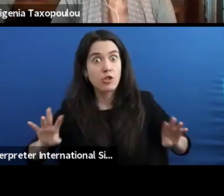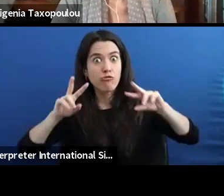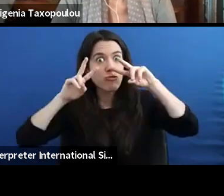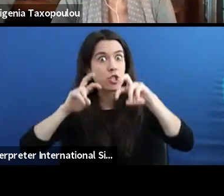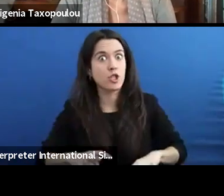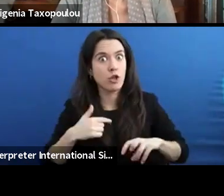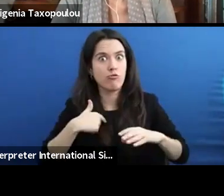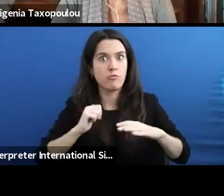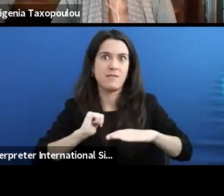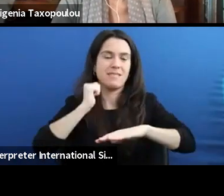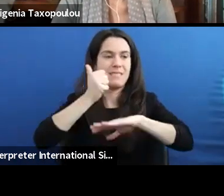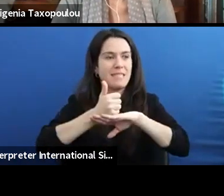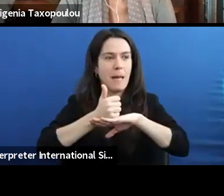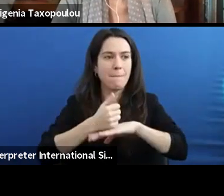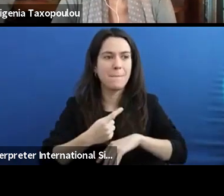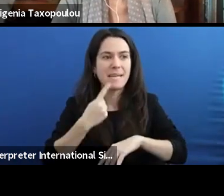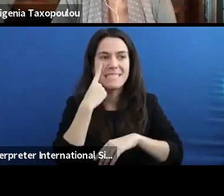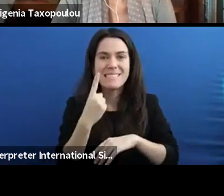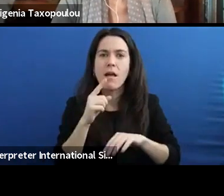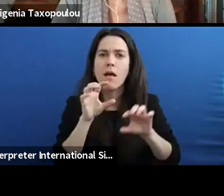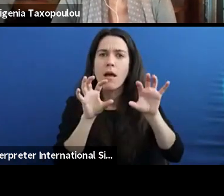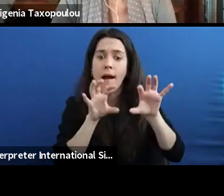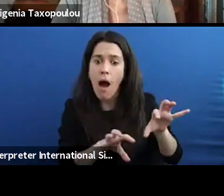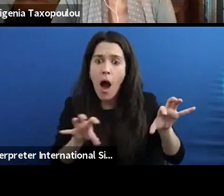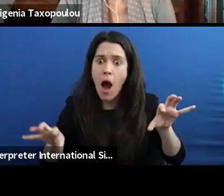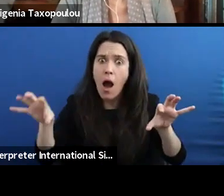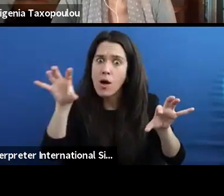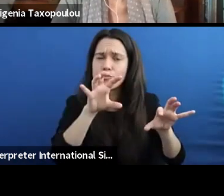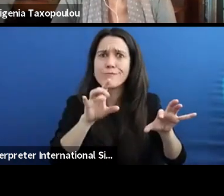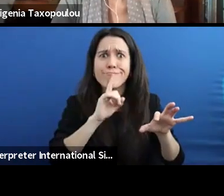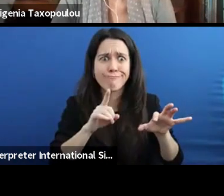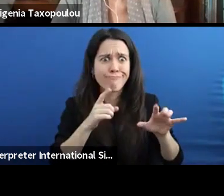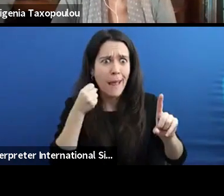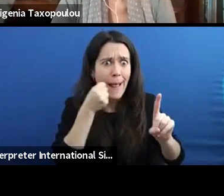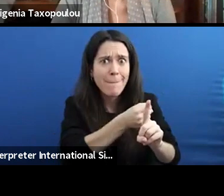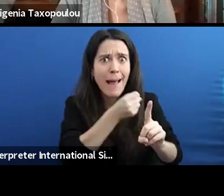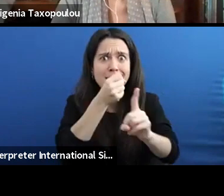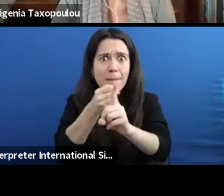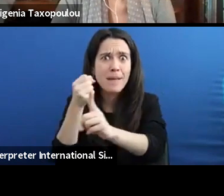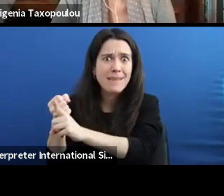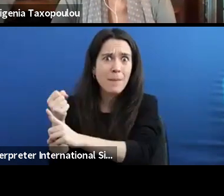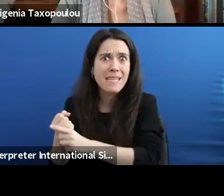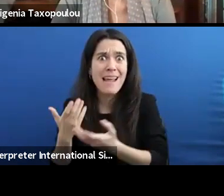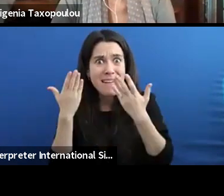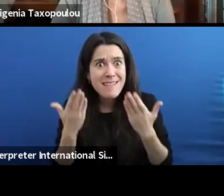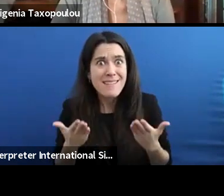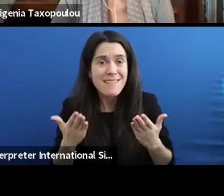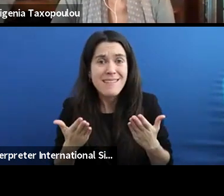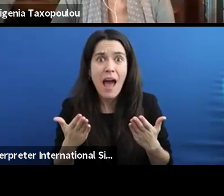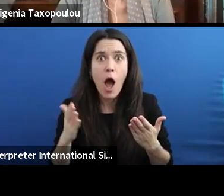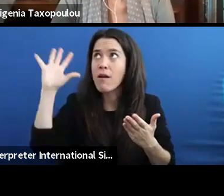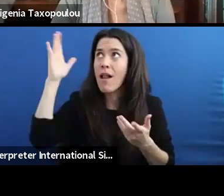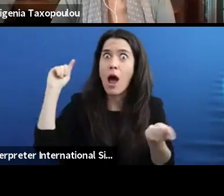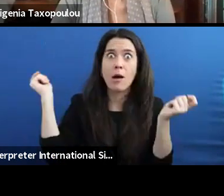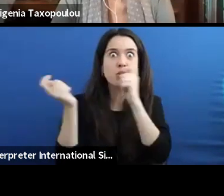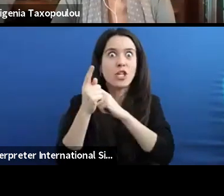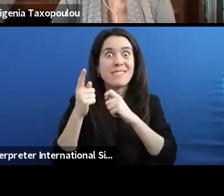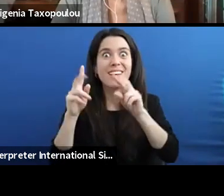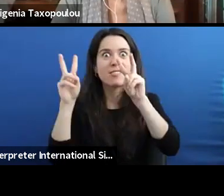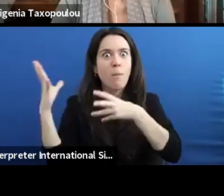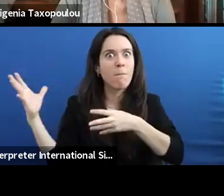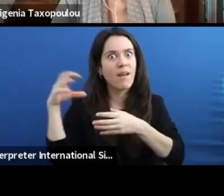the more countries are affected by the consequences of climate change, the more the theme is treated on stage. That was very interesting. So in Europe, it